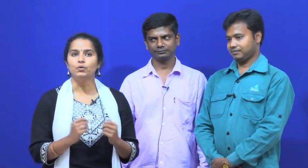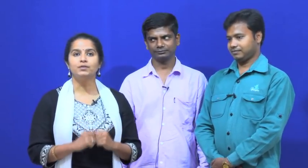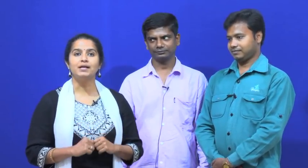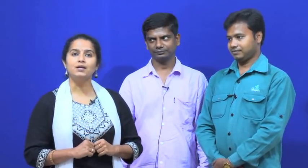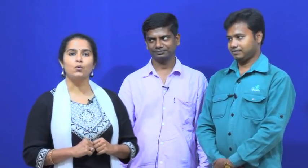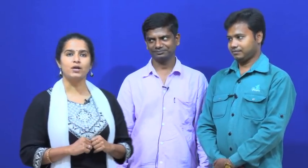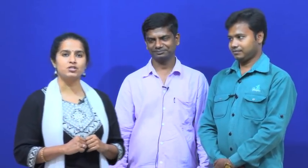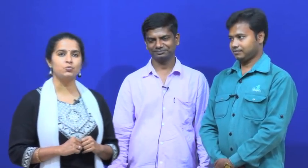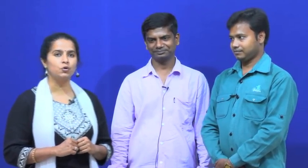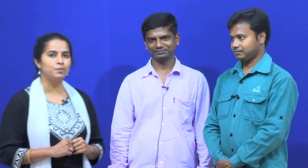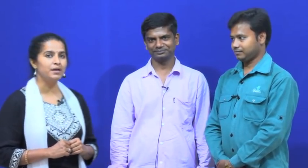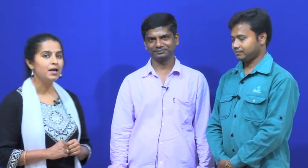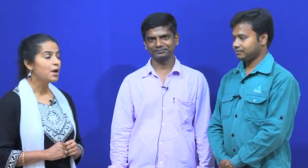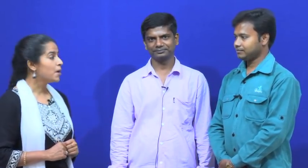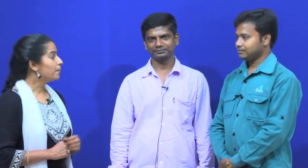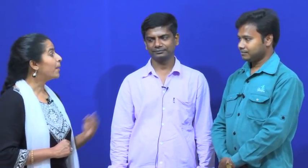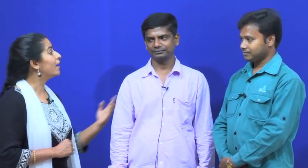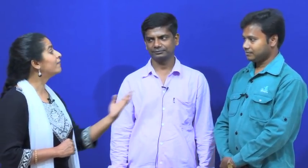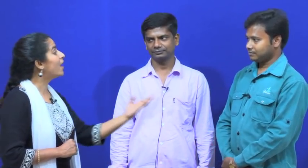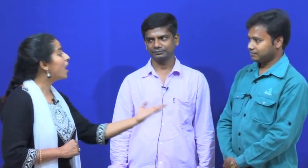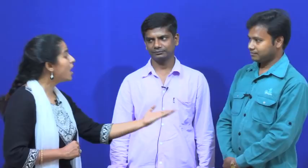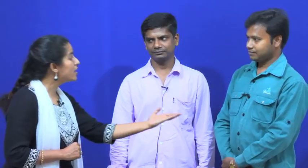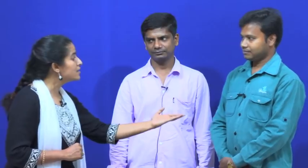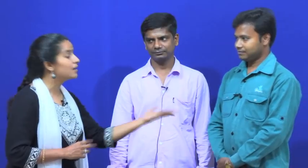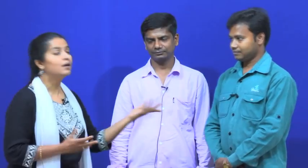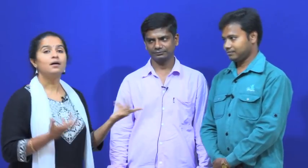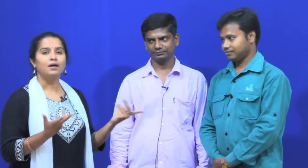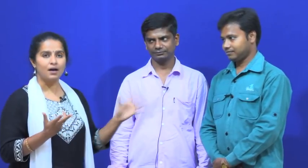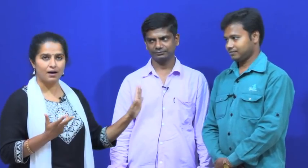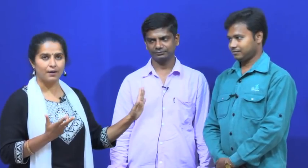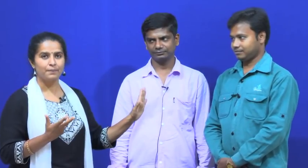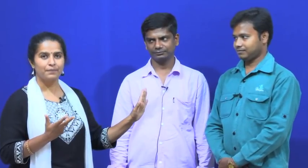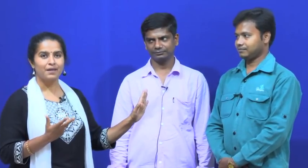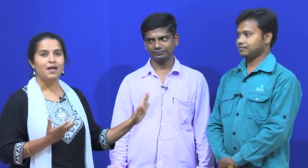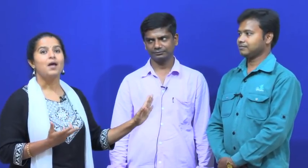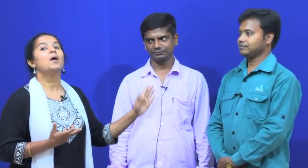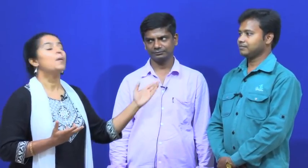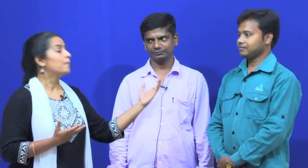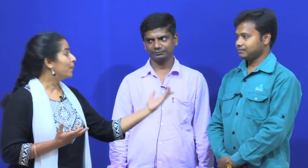you? Then the question would be, Bhavan kaha.